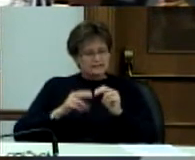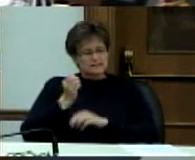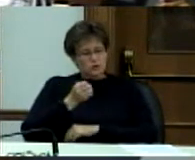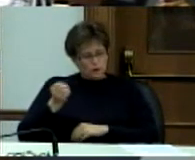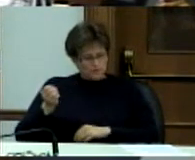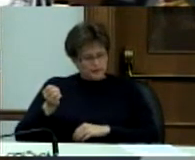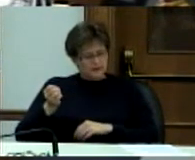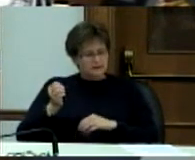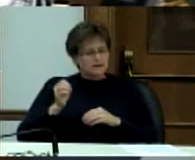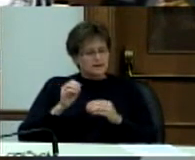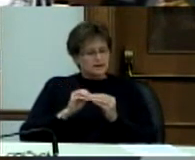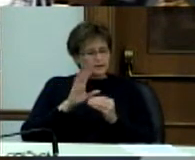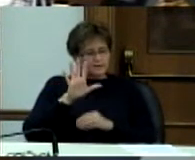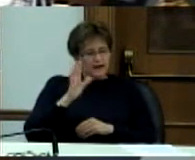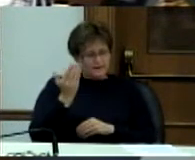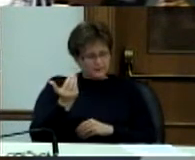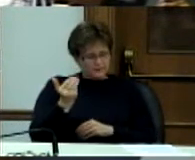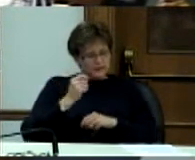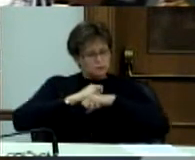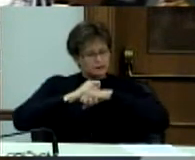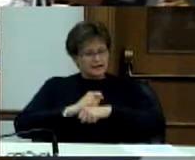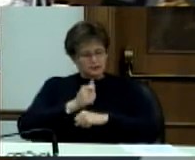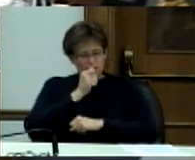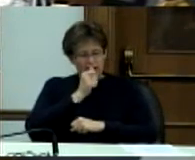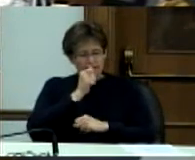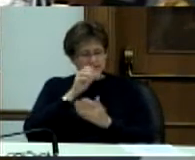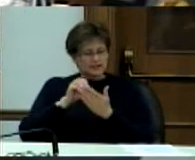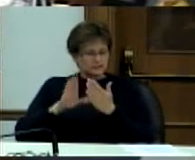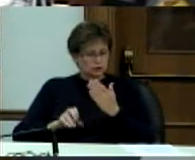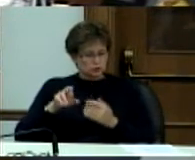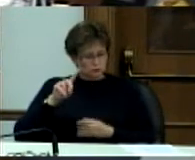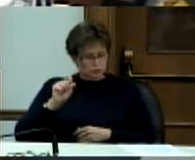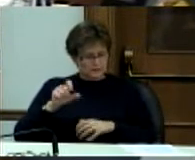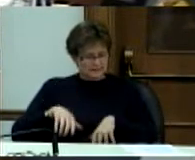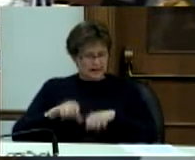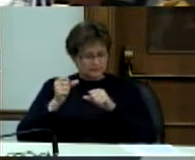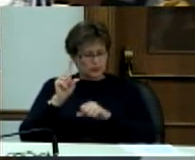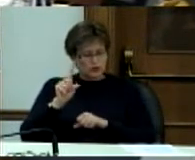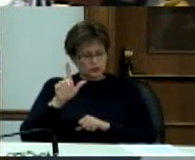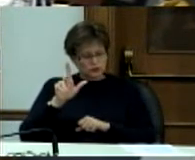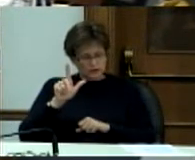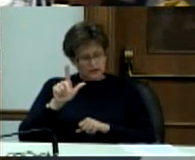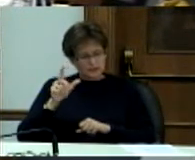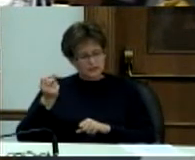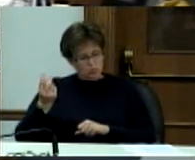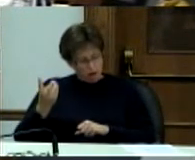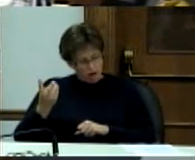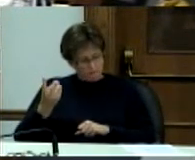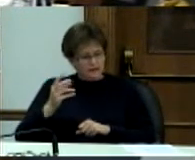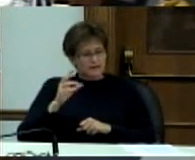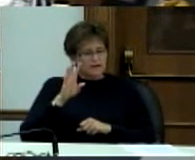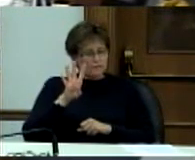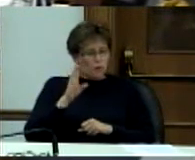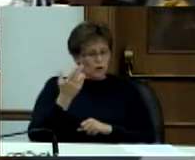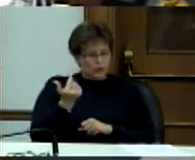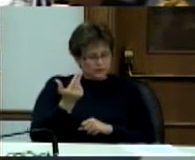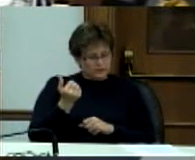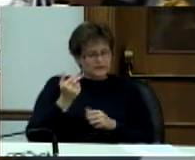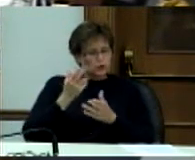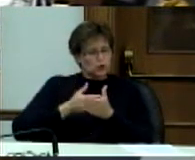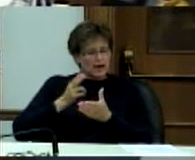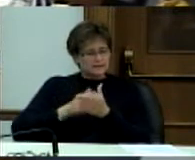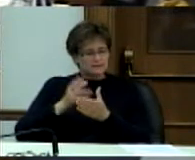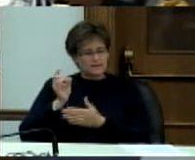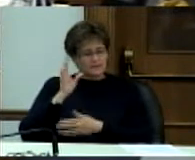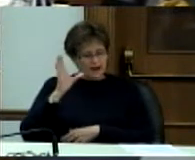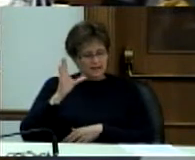adopted 10/15/07. Policy 515, Protection and Privacy of Pupil Records, adopted 1/23/12. Policy 413,